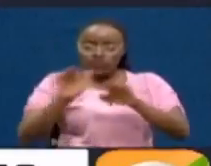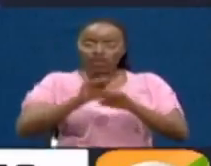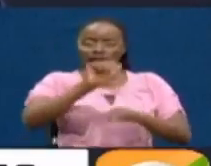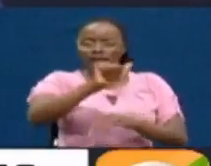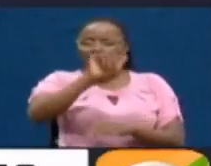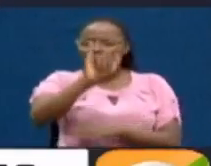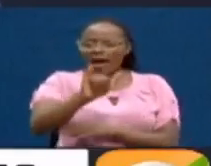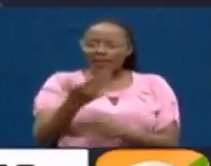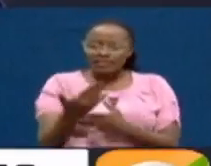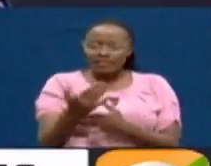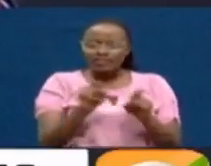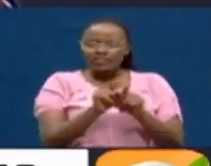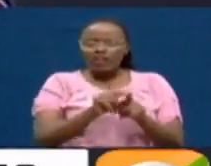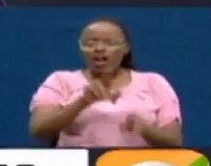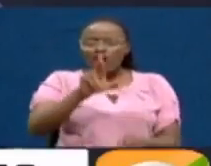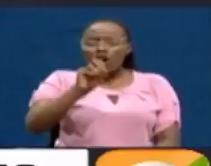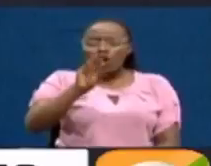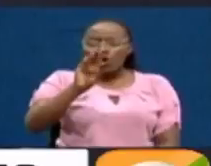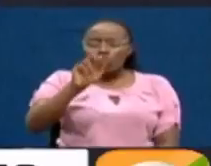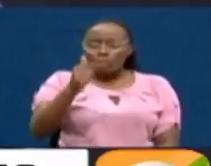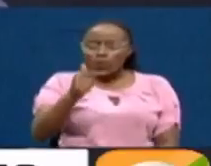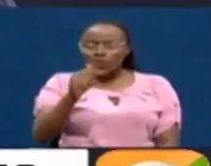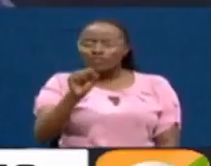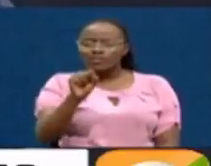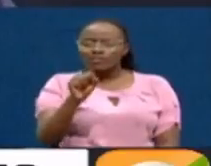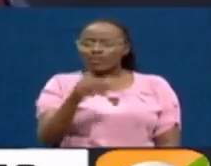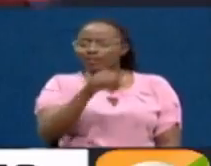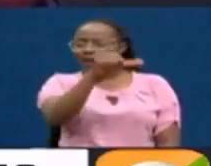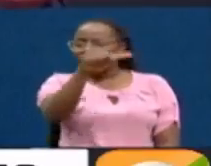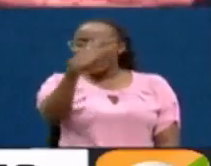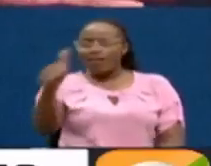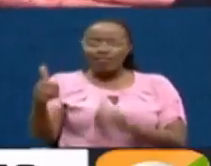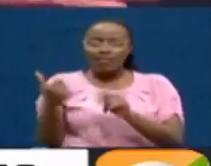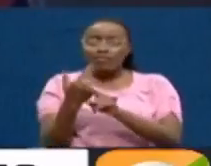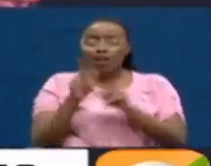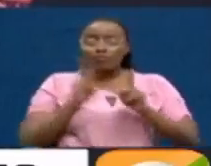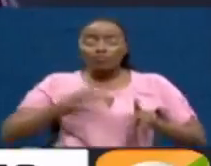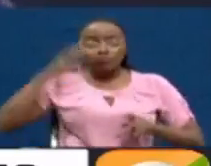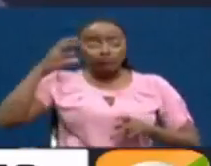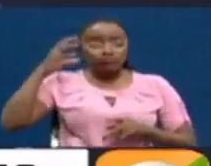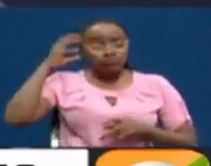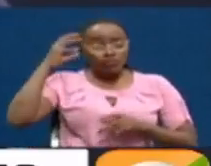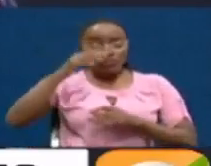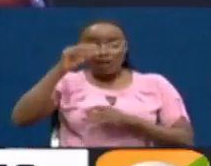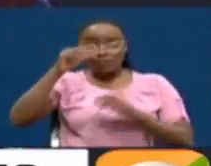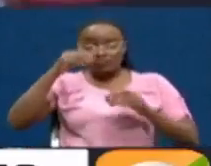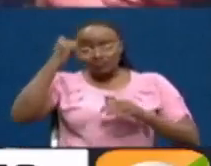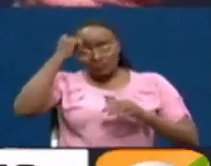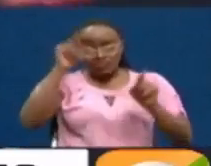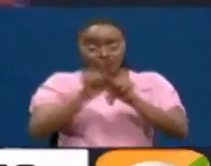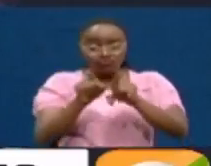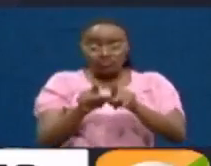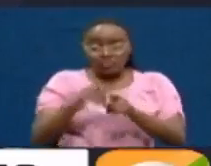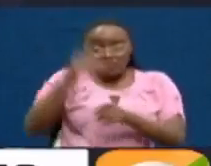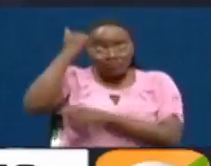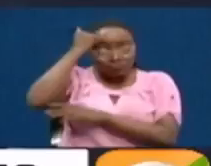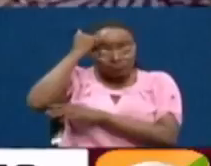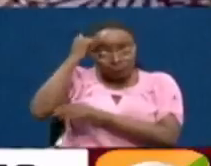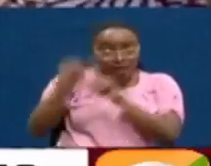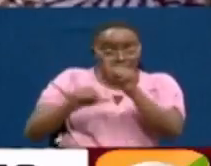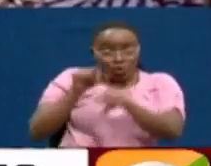AI, robotics, by the way, and automation. Yet we have people in campus who are studying for the jobs that are going to be replaced by those three